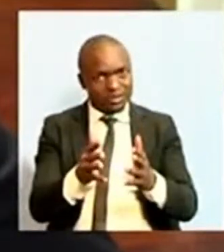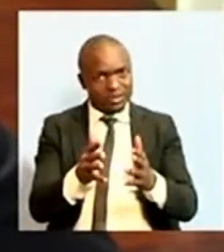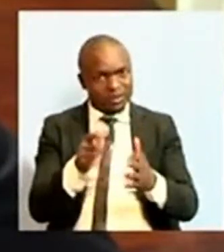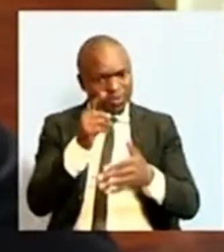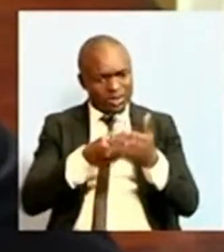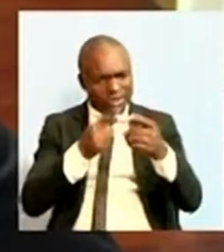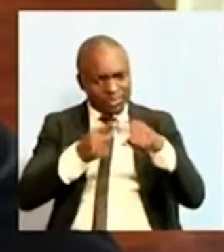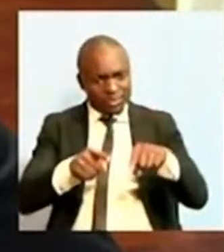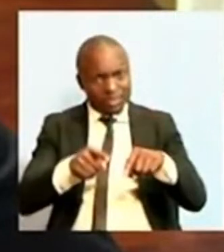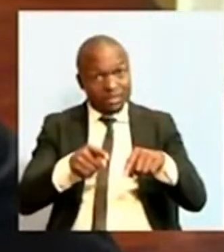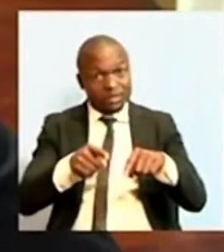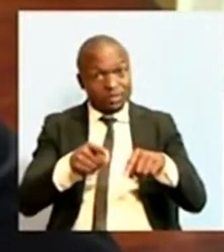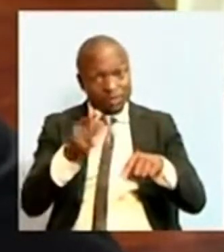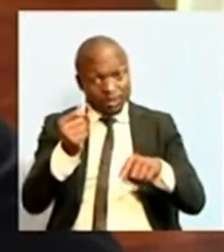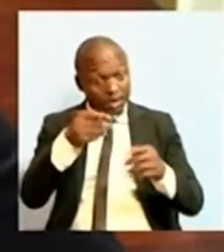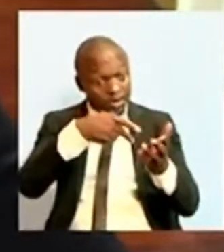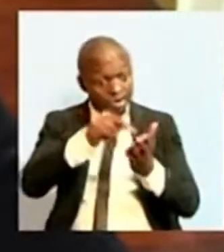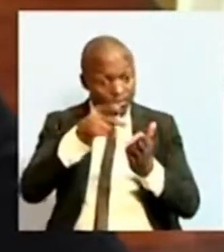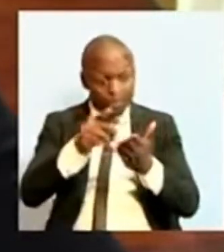officers?